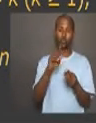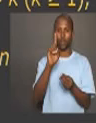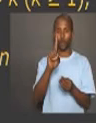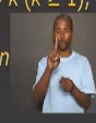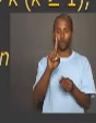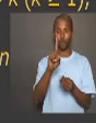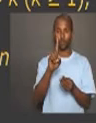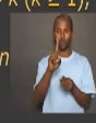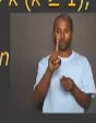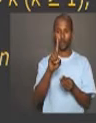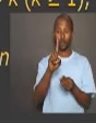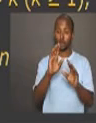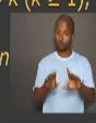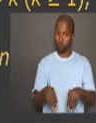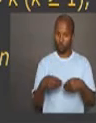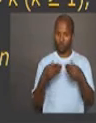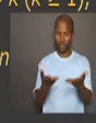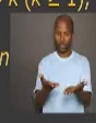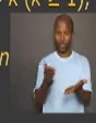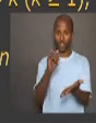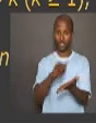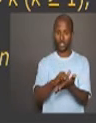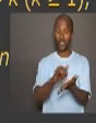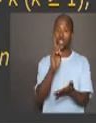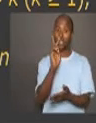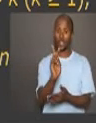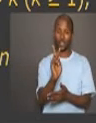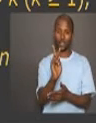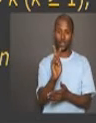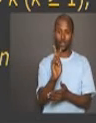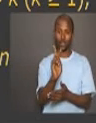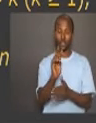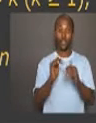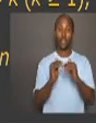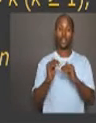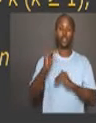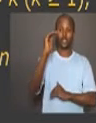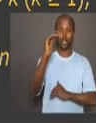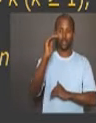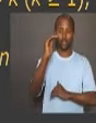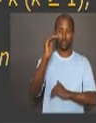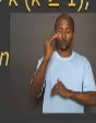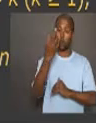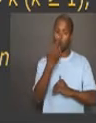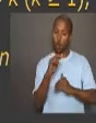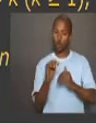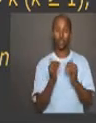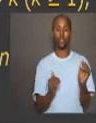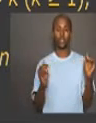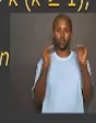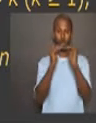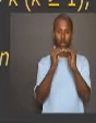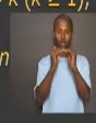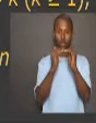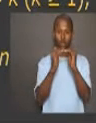1, provided that k is greater than or